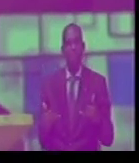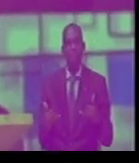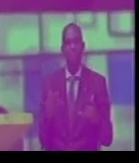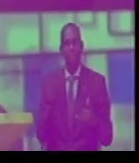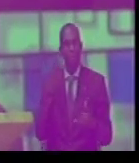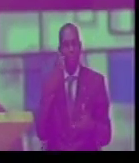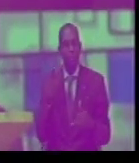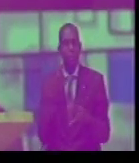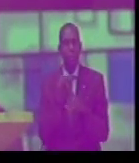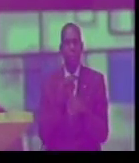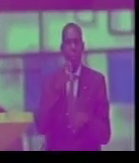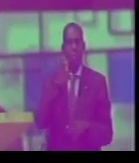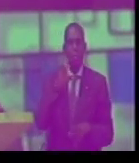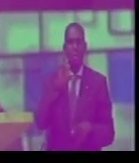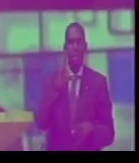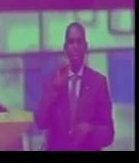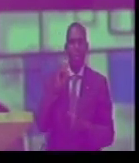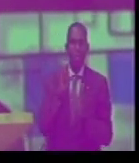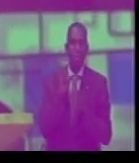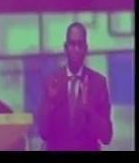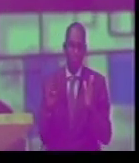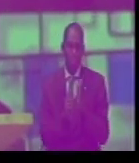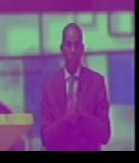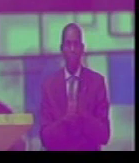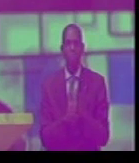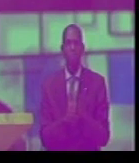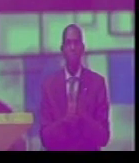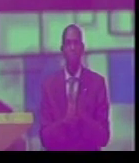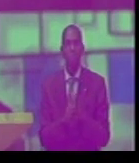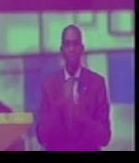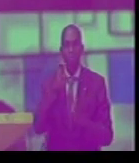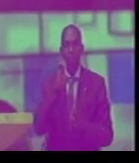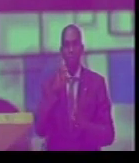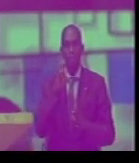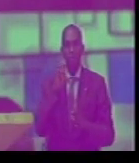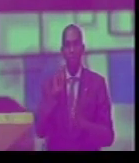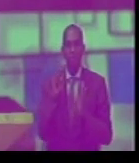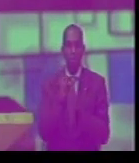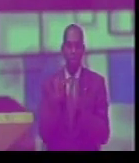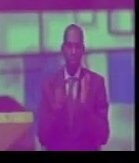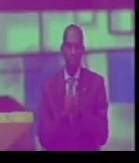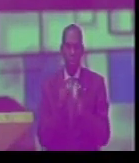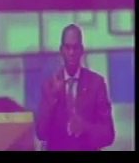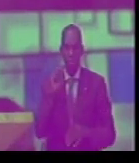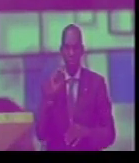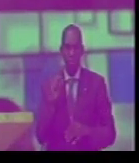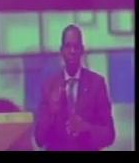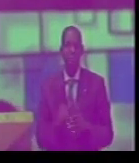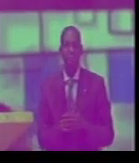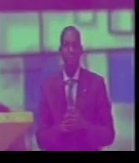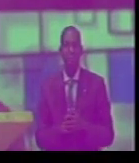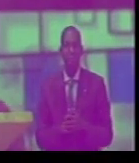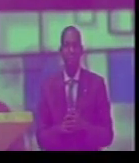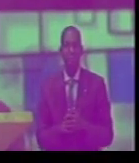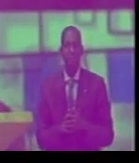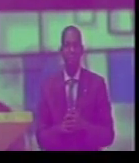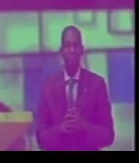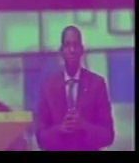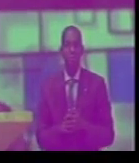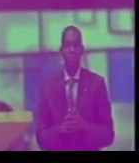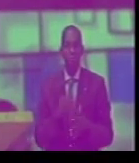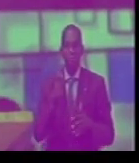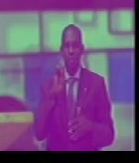Lord. And now we'll take you to Edo State, South Nigeria.